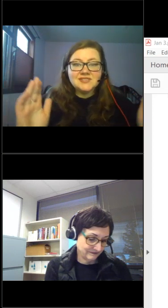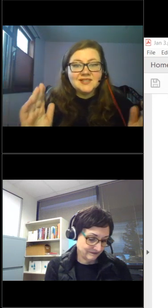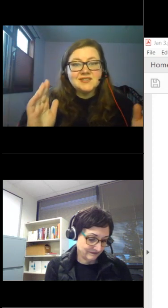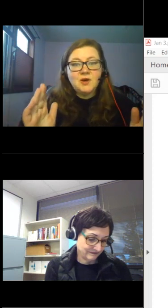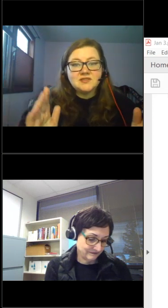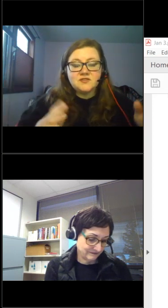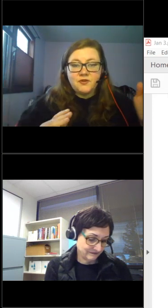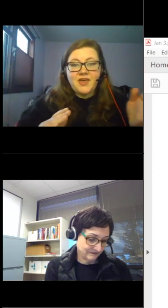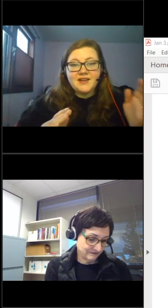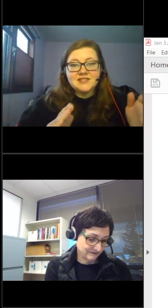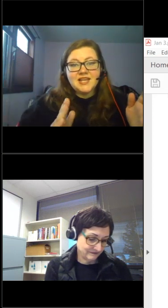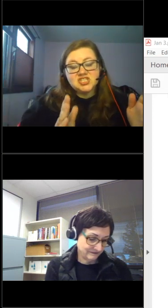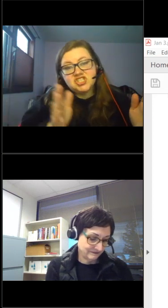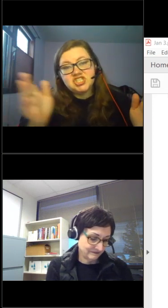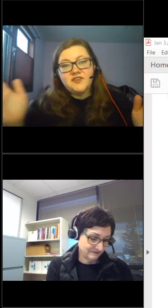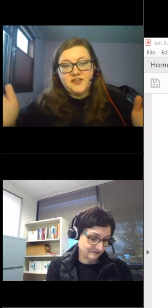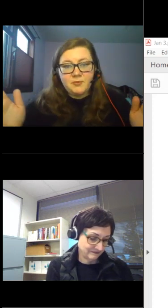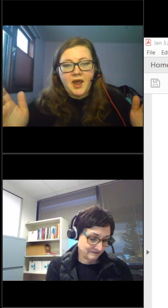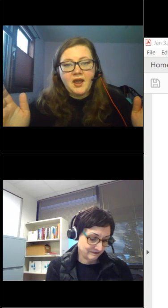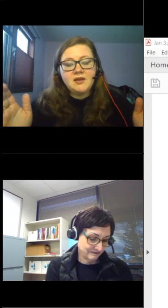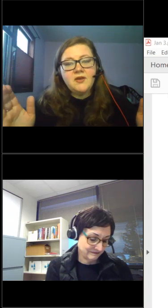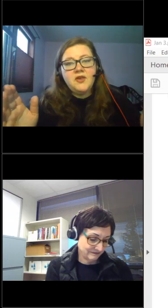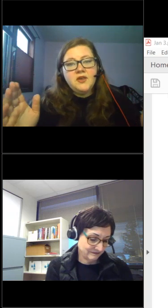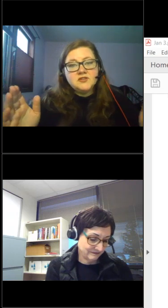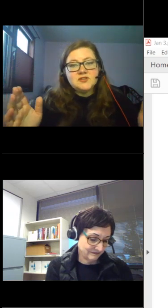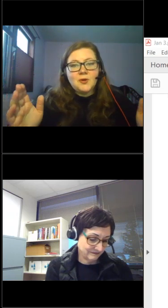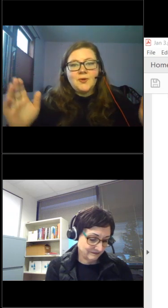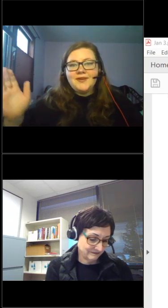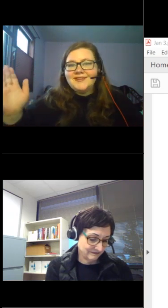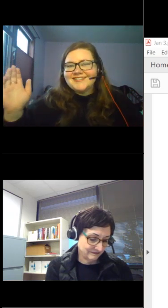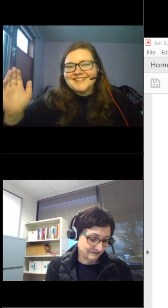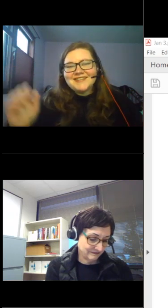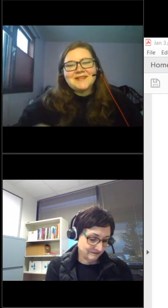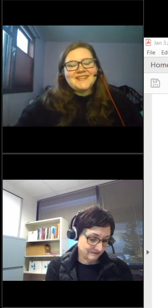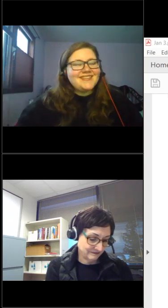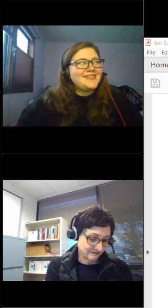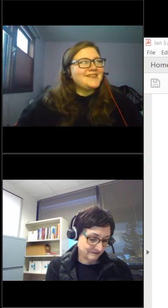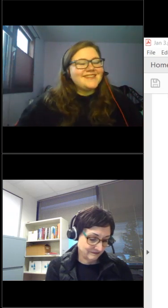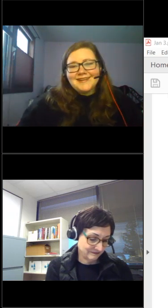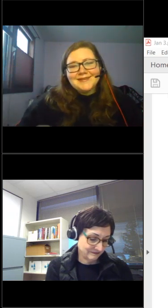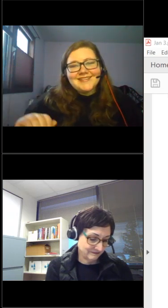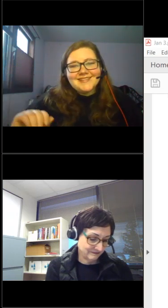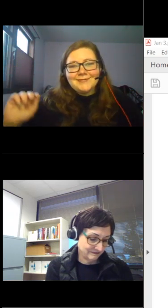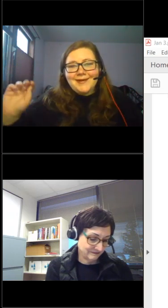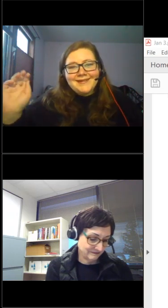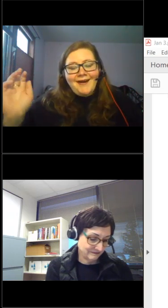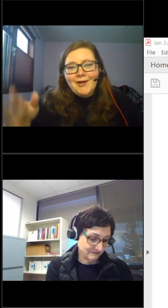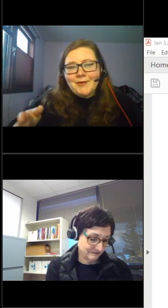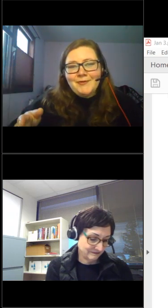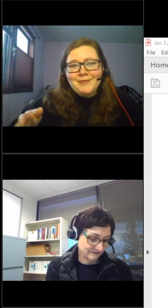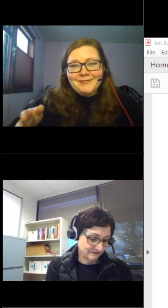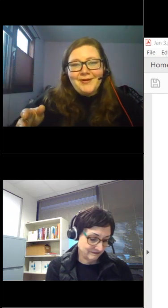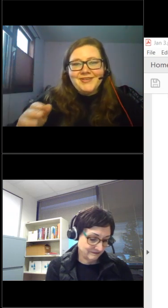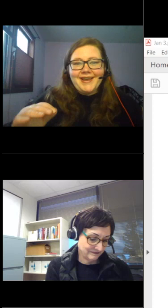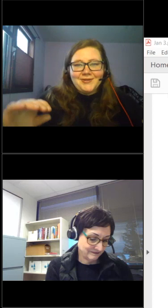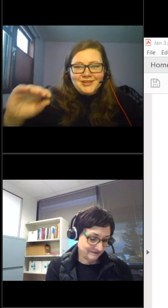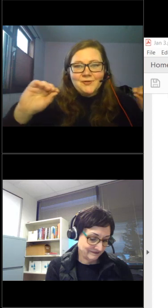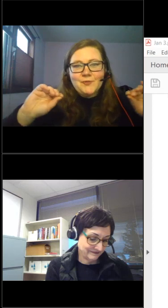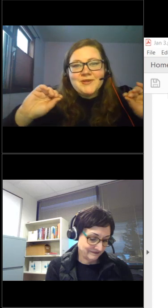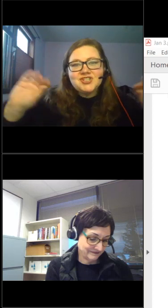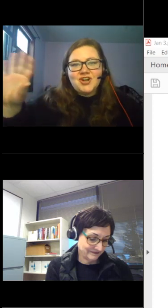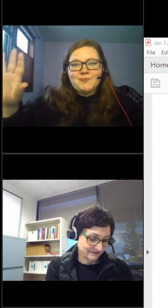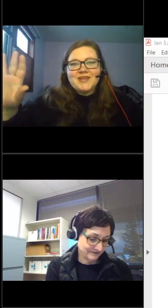have 6 months from that date to shift it back. So the red carpet will be rolled out.